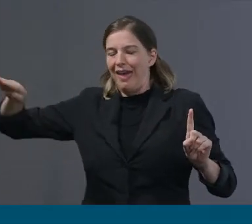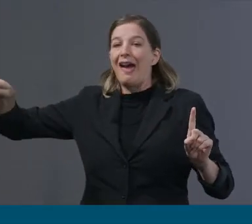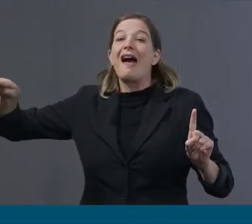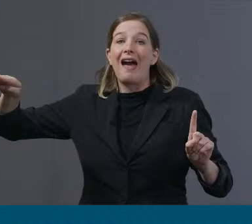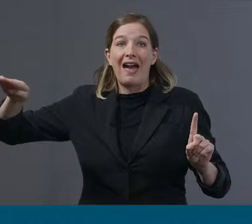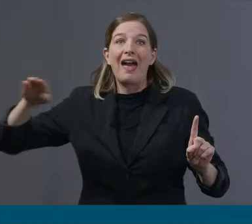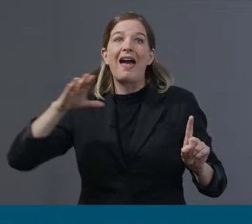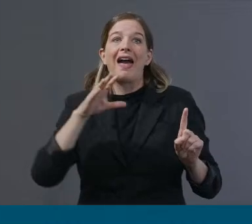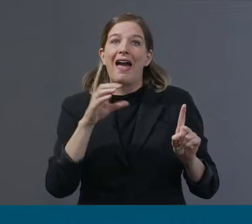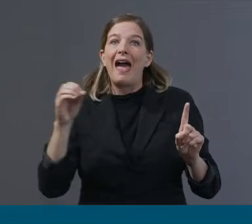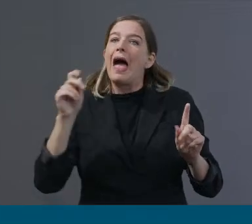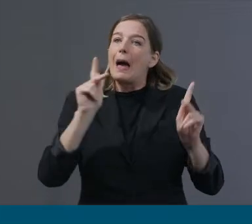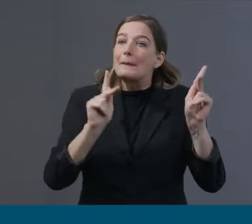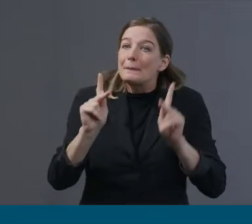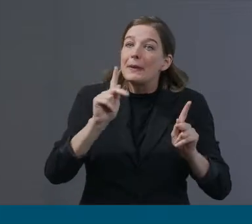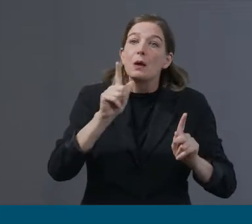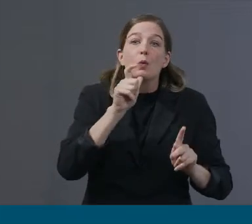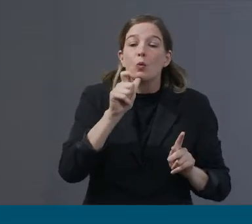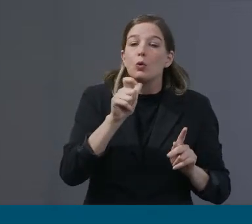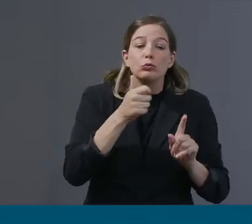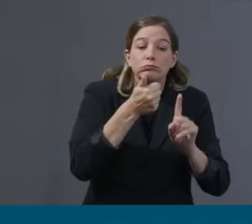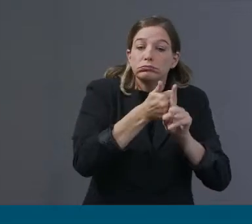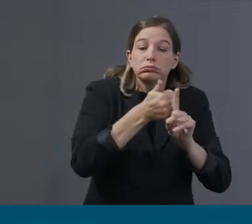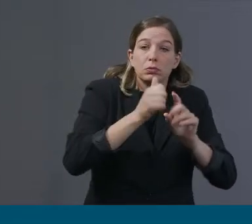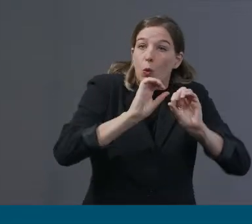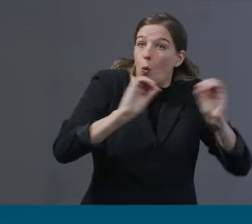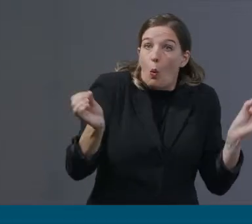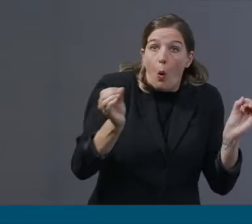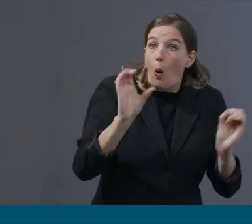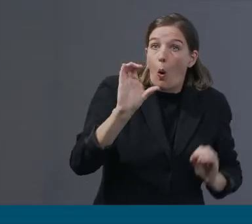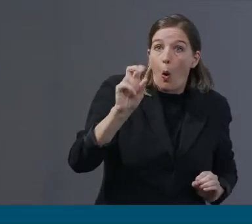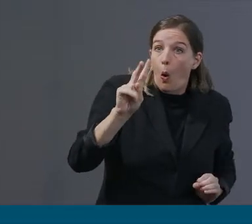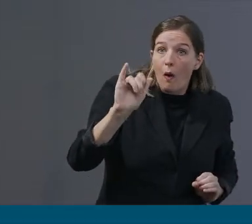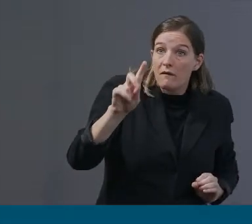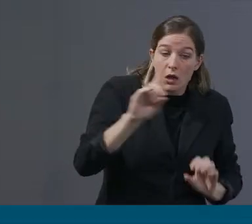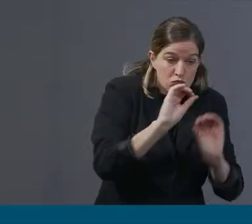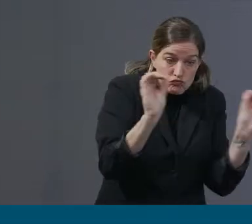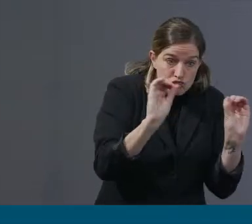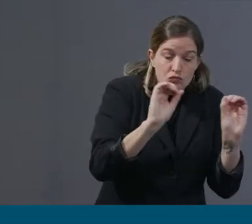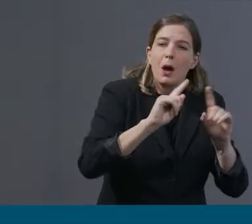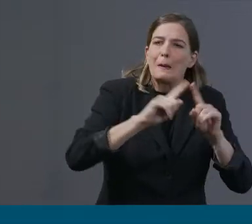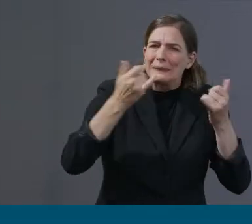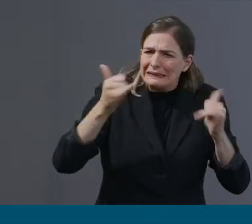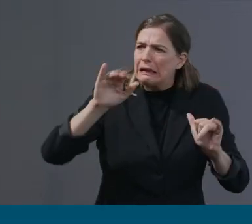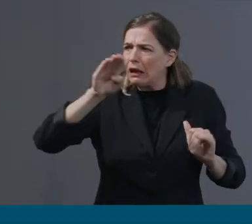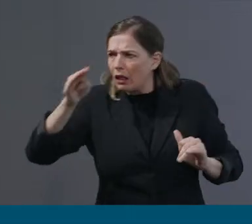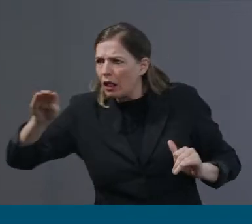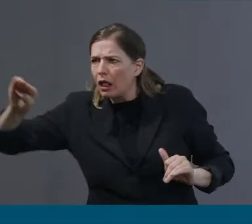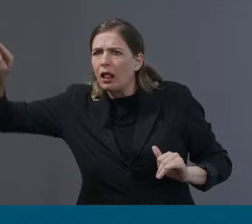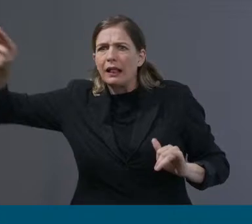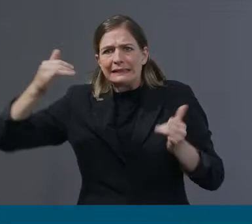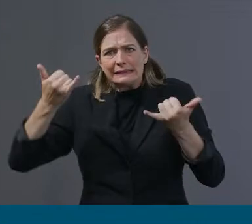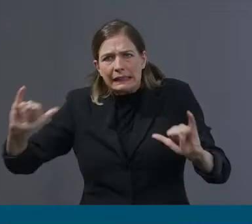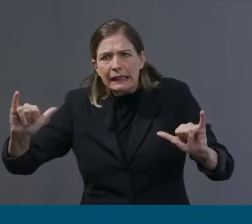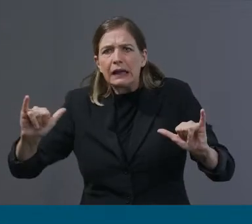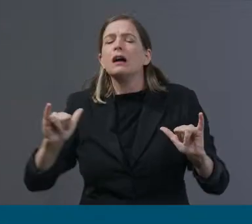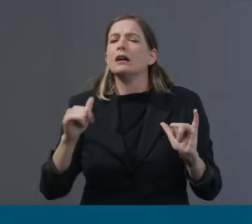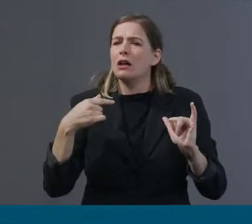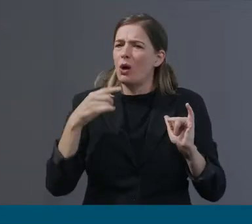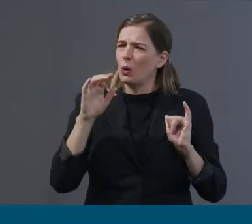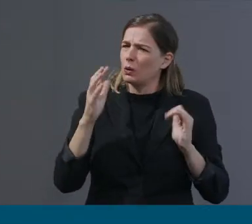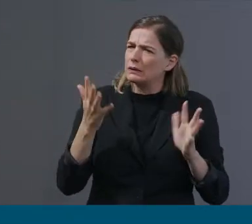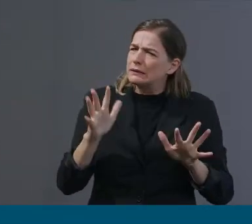non-COVID-19 patients. So slightly flat, but a number that we watch and monitor with great